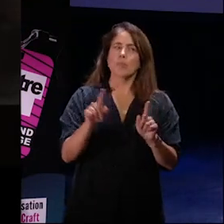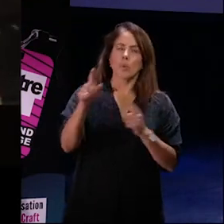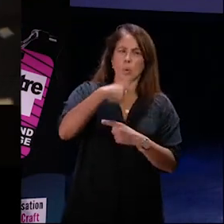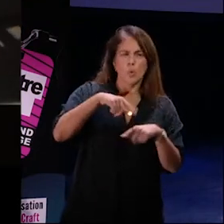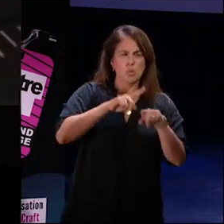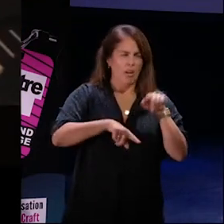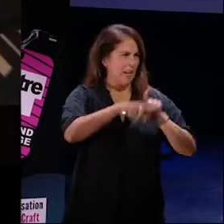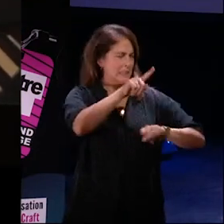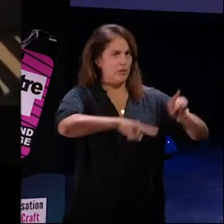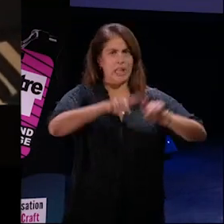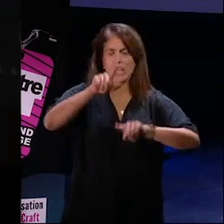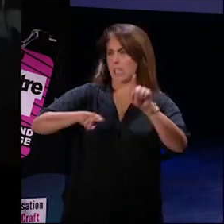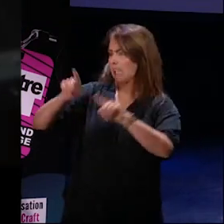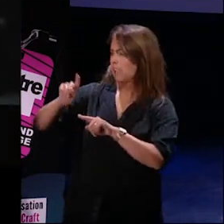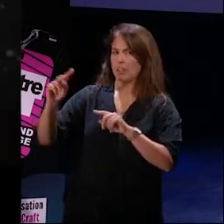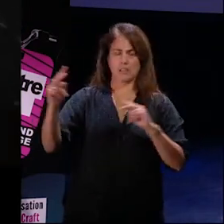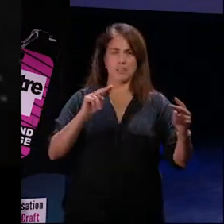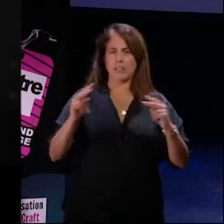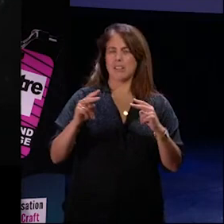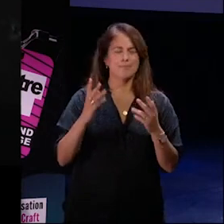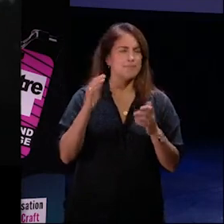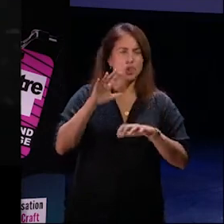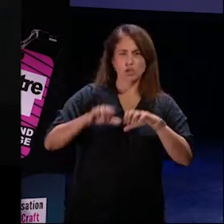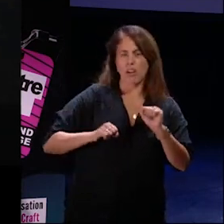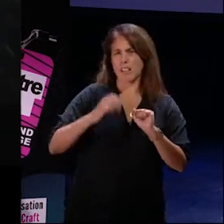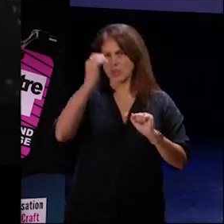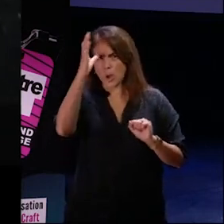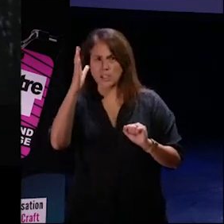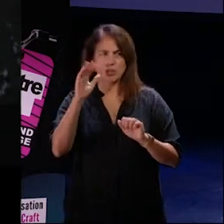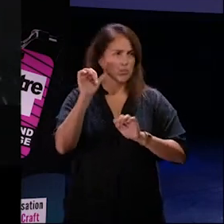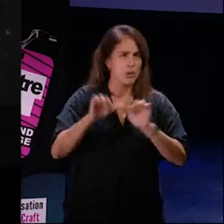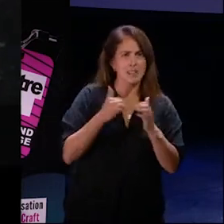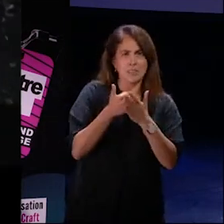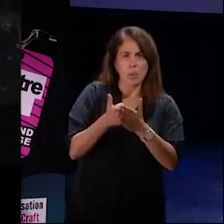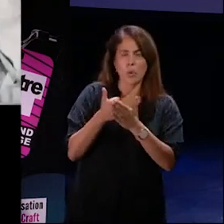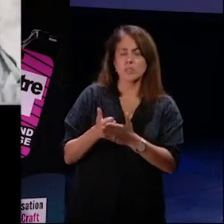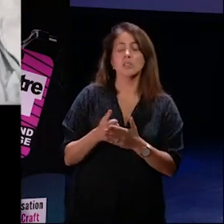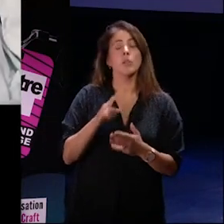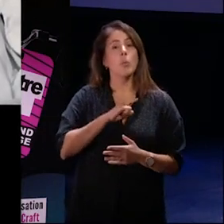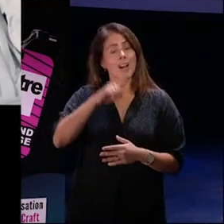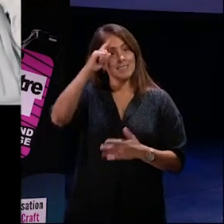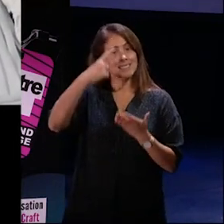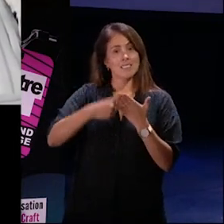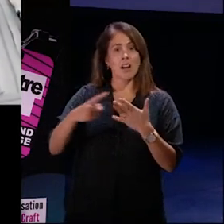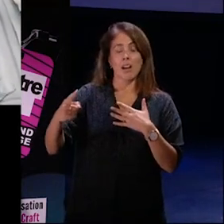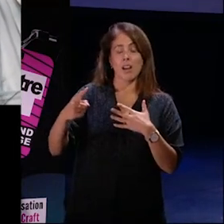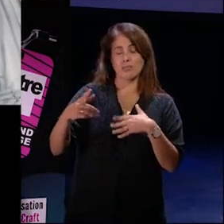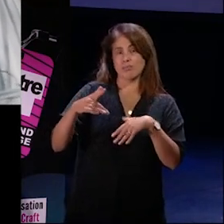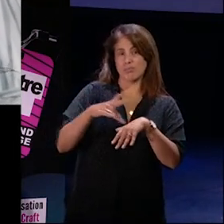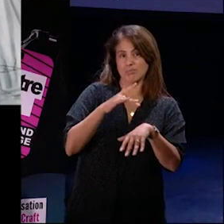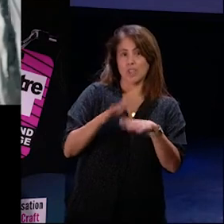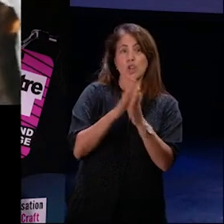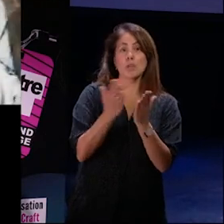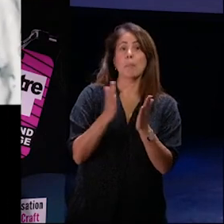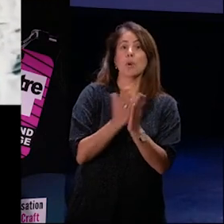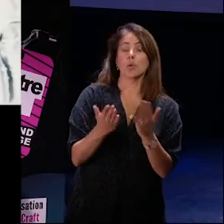to do it differently and was struggling with the knowledge, process and support, which is why the creation of the Theatre Green Book Volume 1, Sustainable Productions,